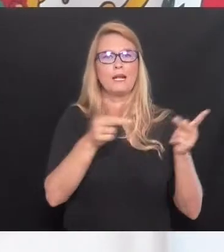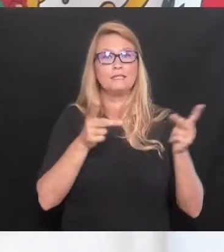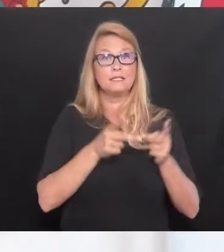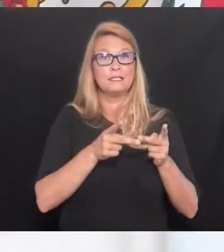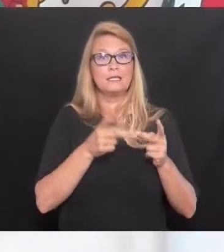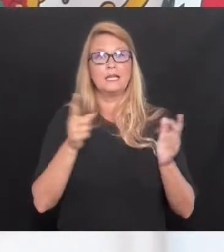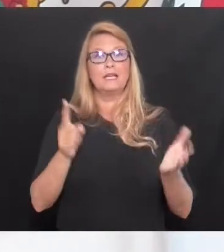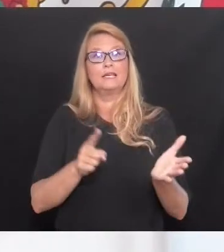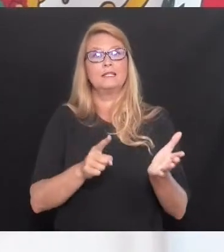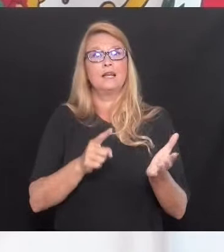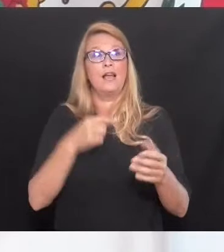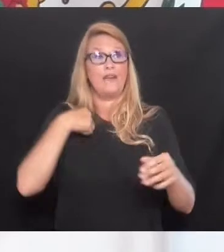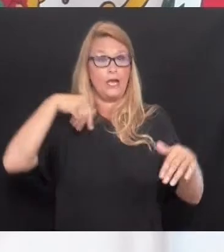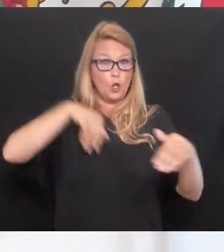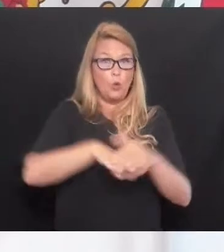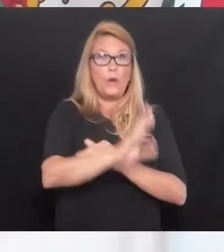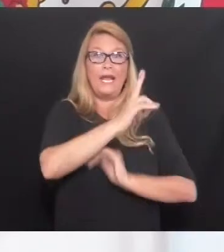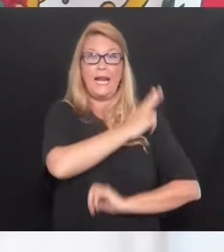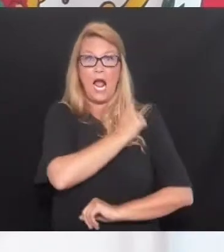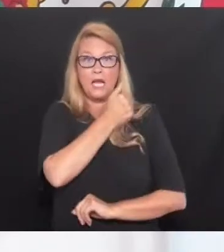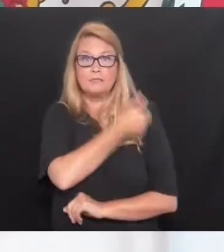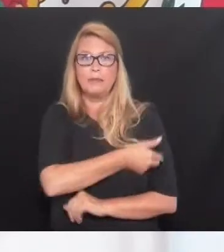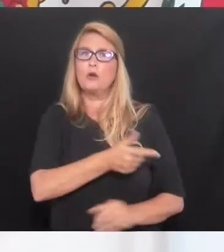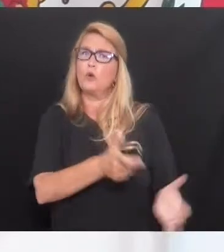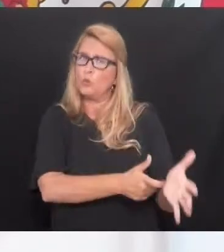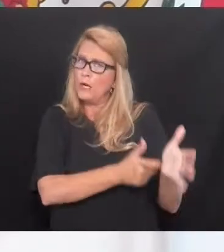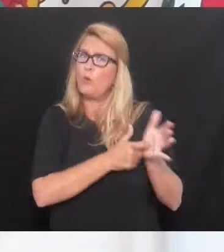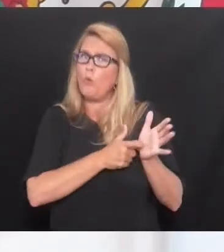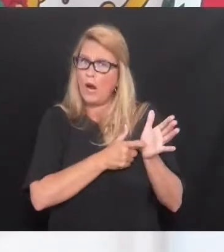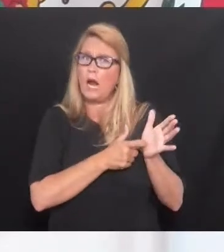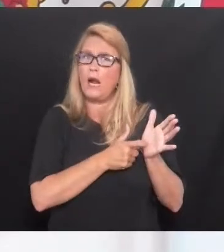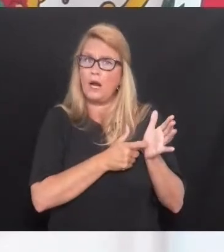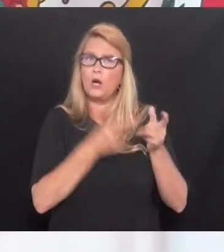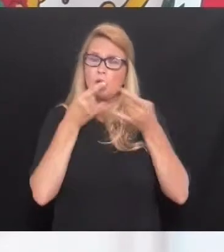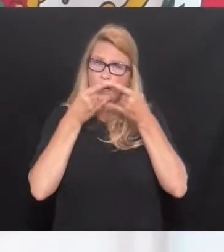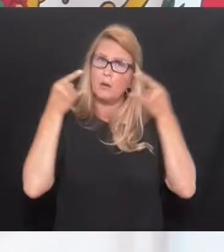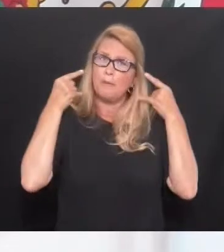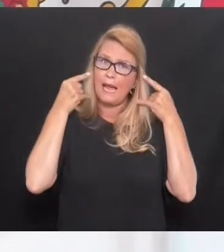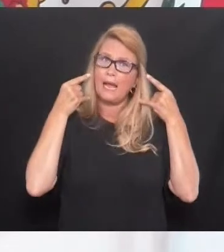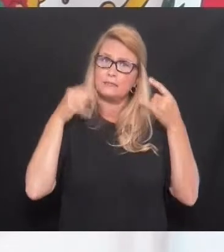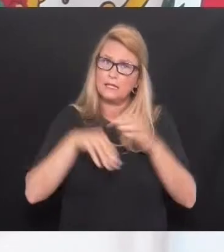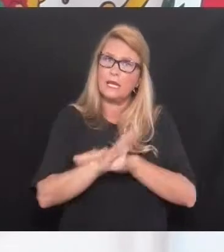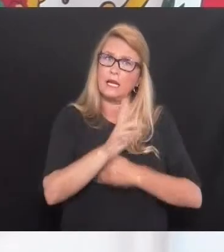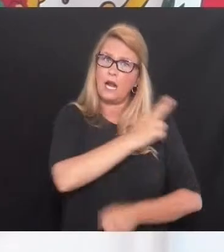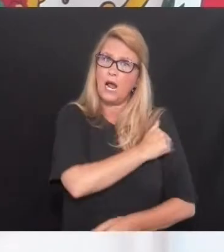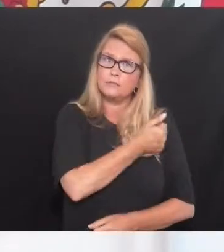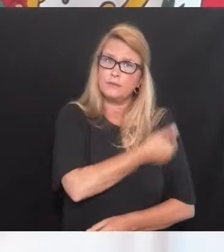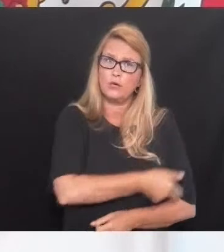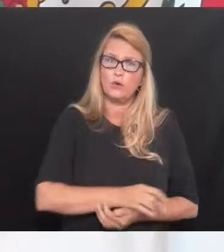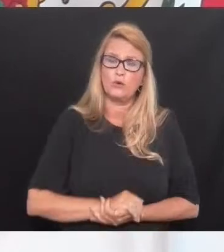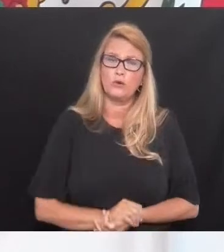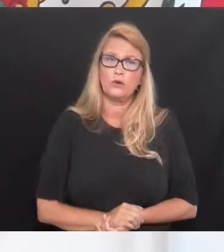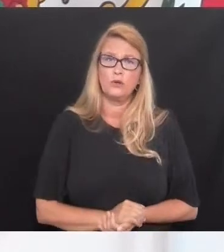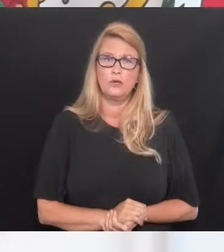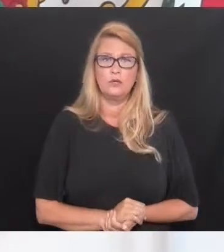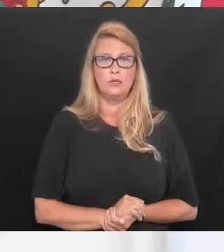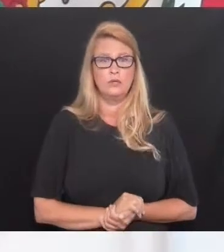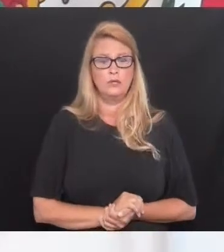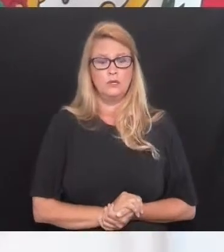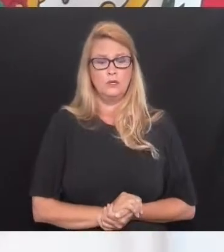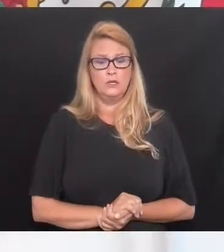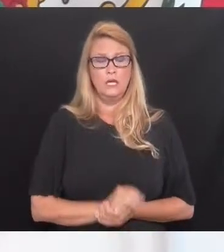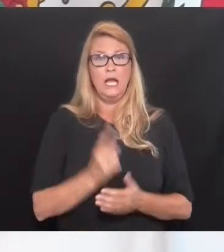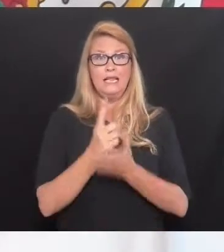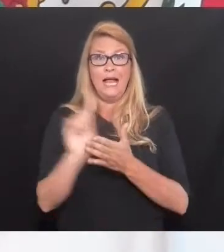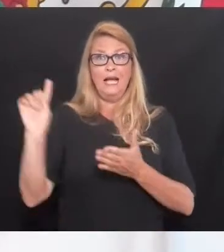I've been in hospitals that, that absolutely you have to have a mask on. I was in a hospital